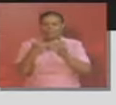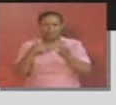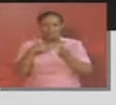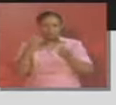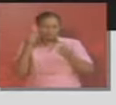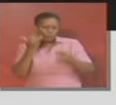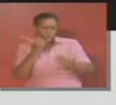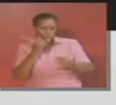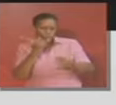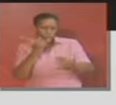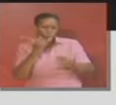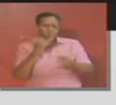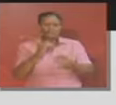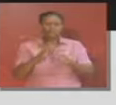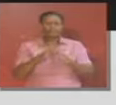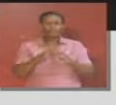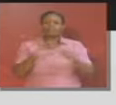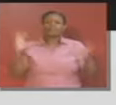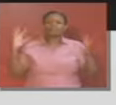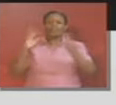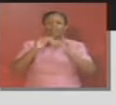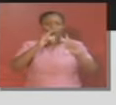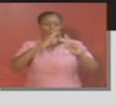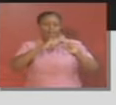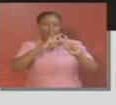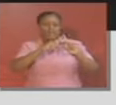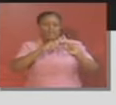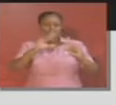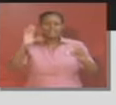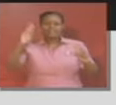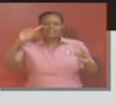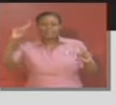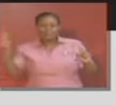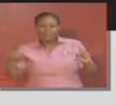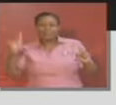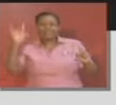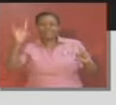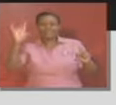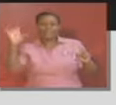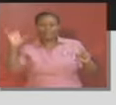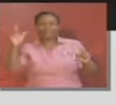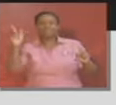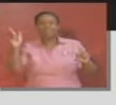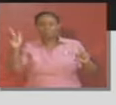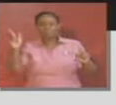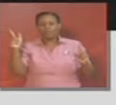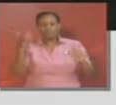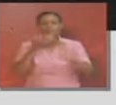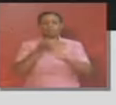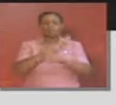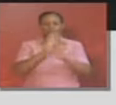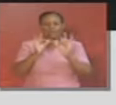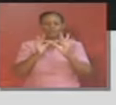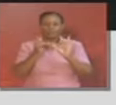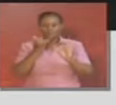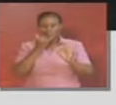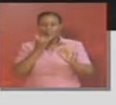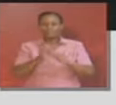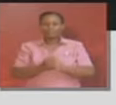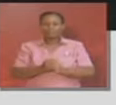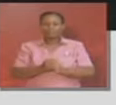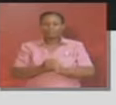from the 16th to the 18th of March. In quarantine, we currently have